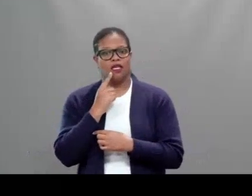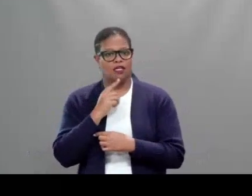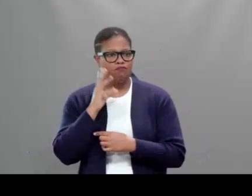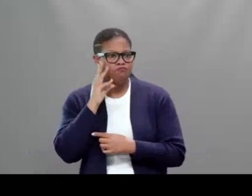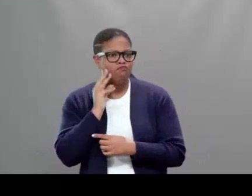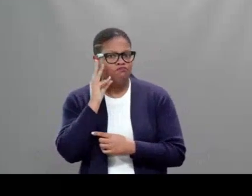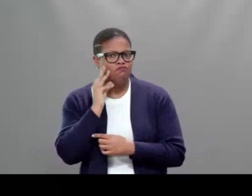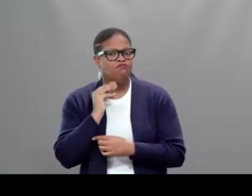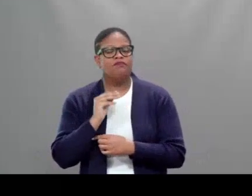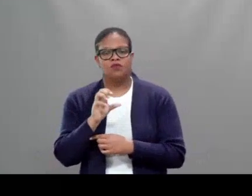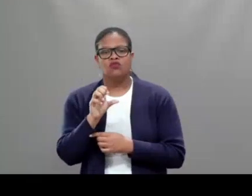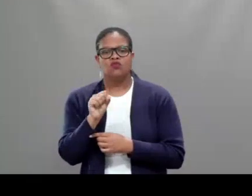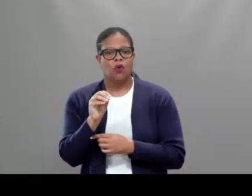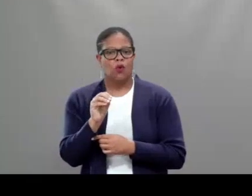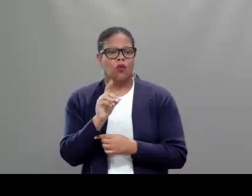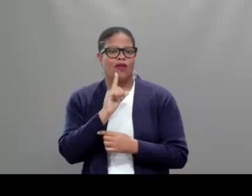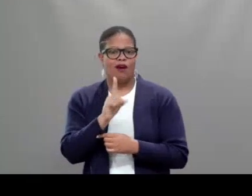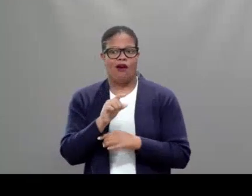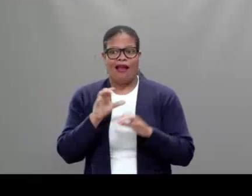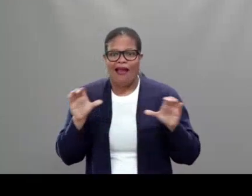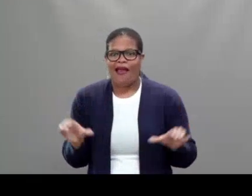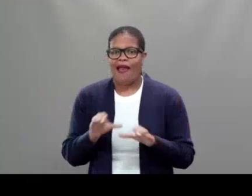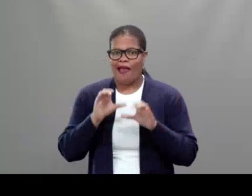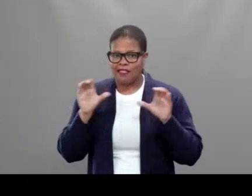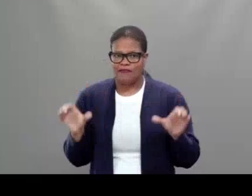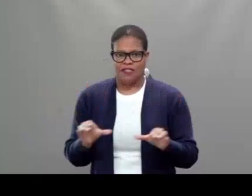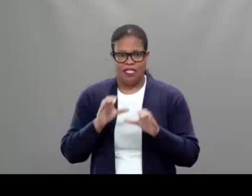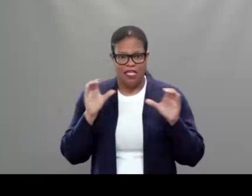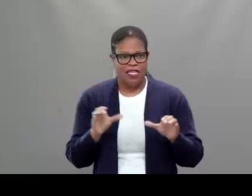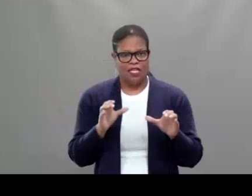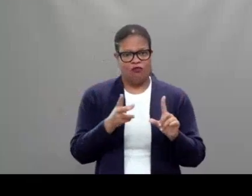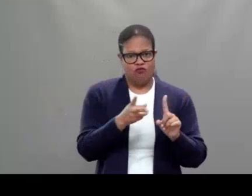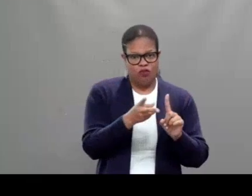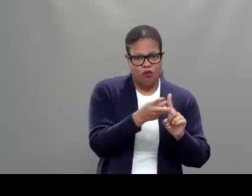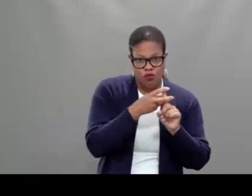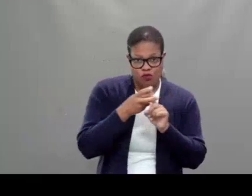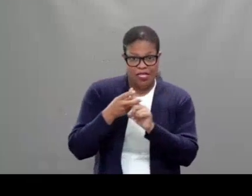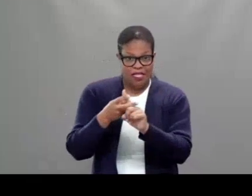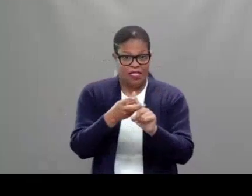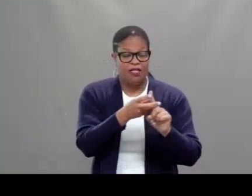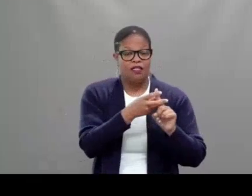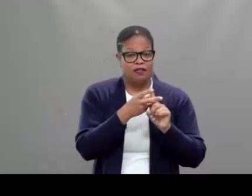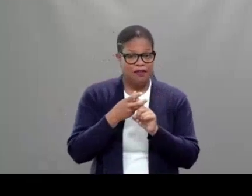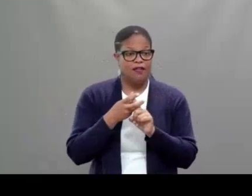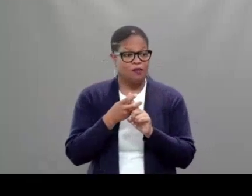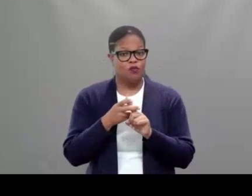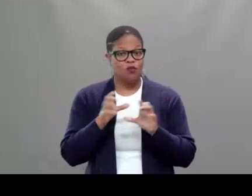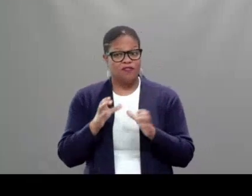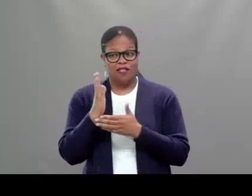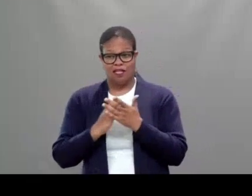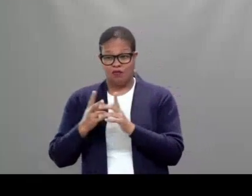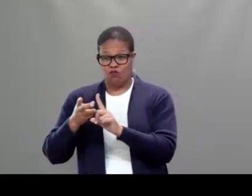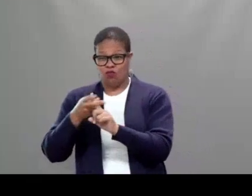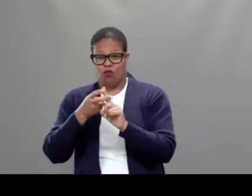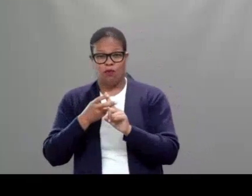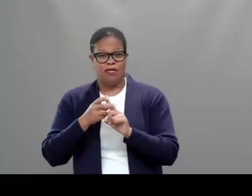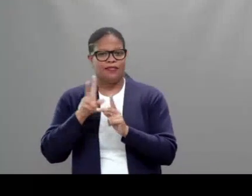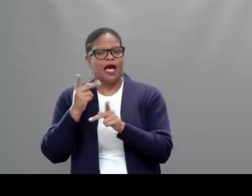So we are, actively recruiting. We've done some recruitment